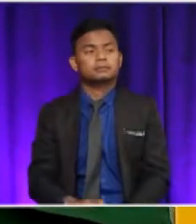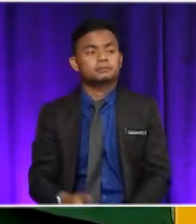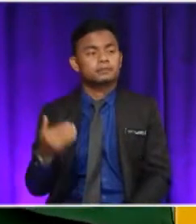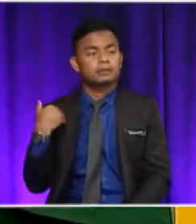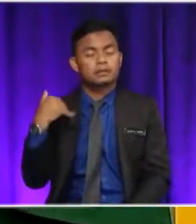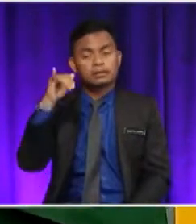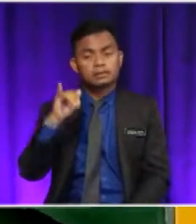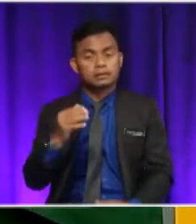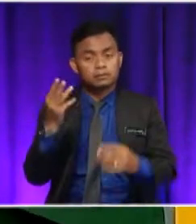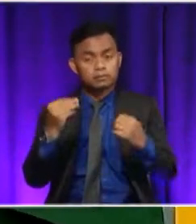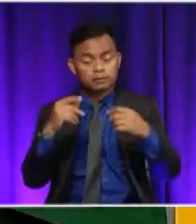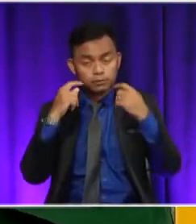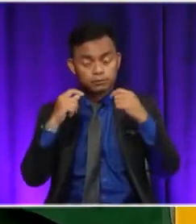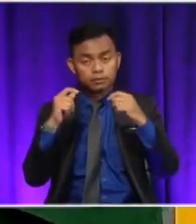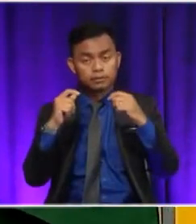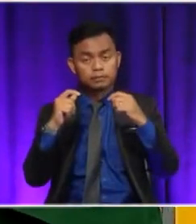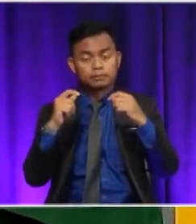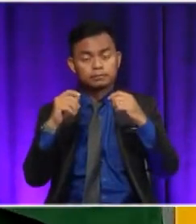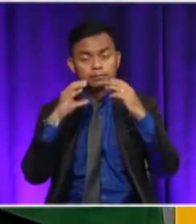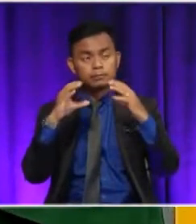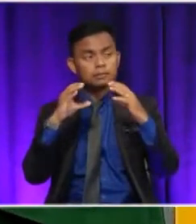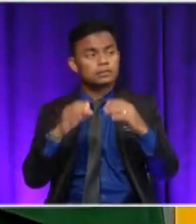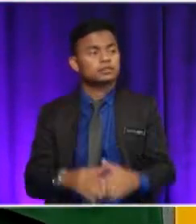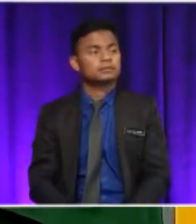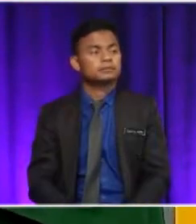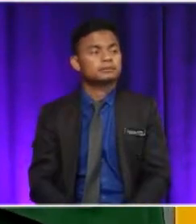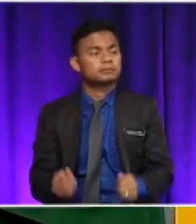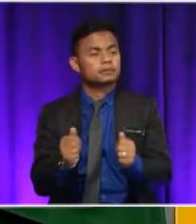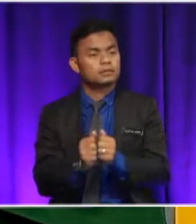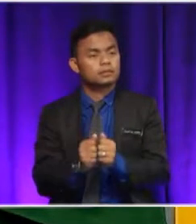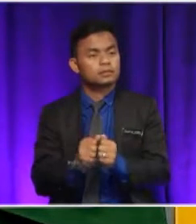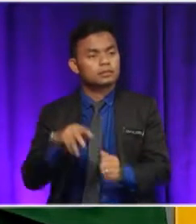to try and read aloud the tips for us?